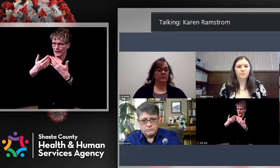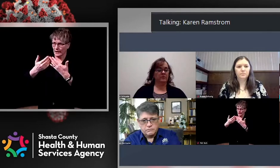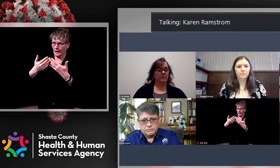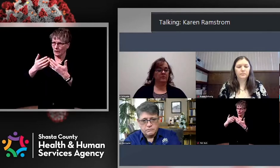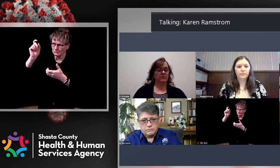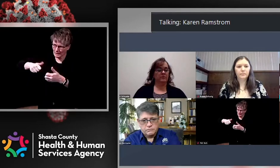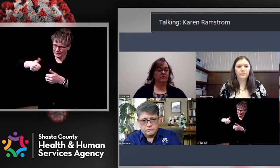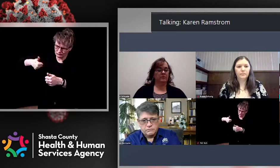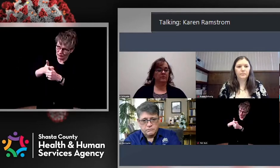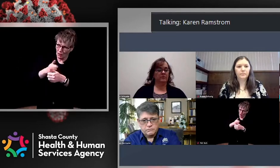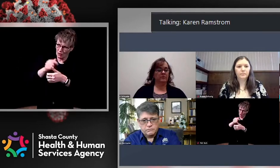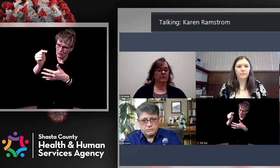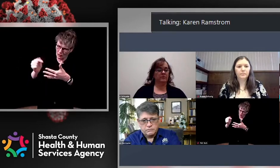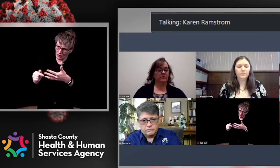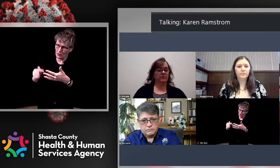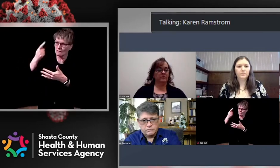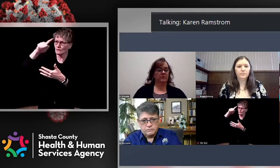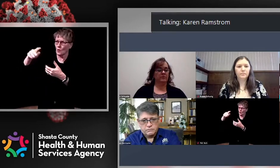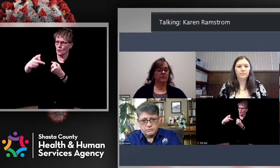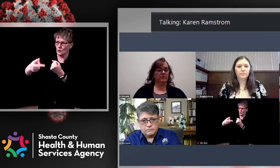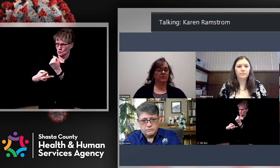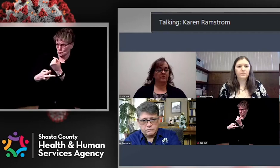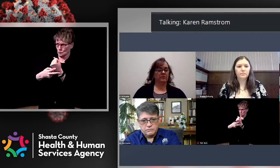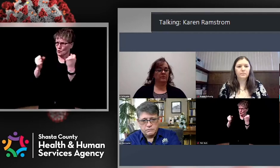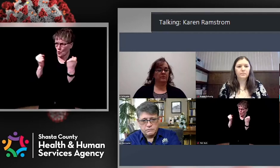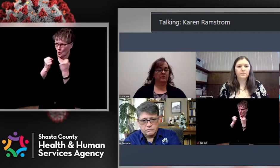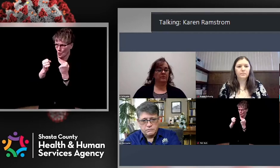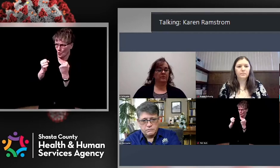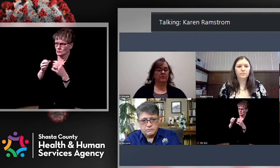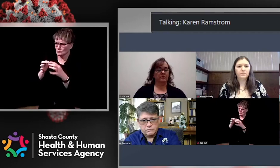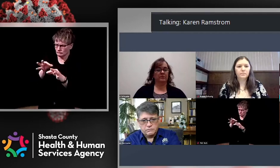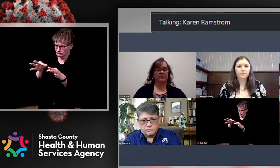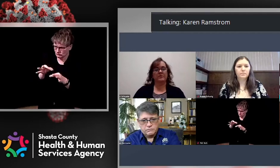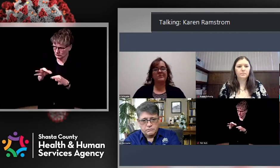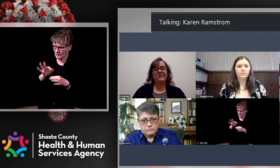and cold storage and this type